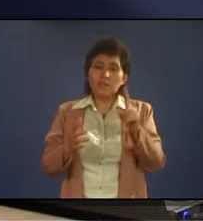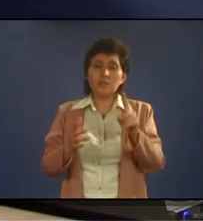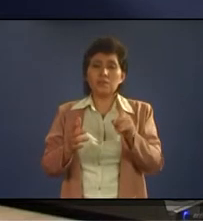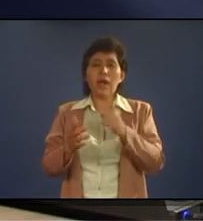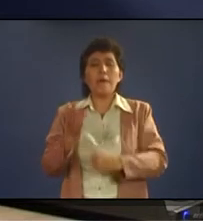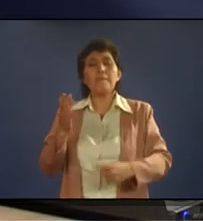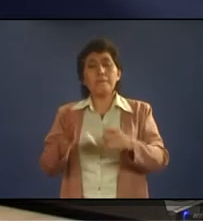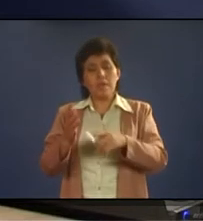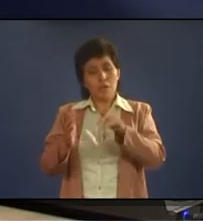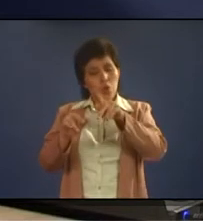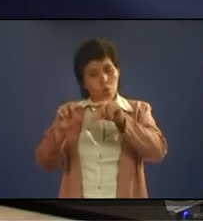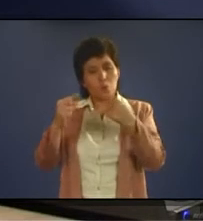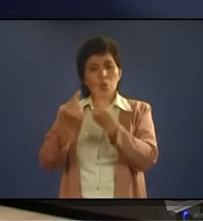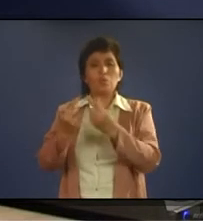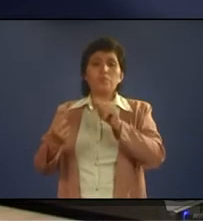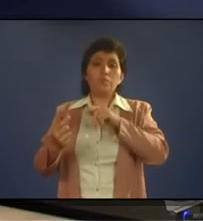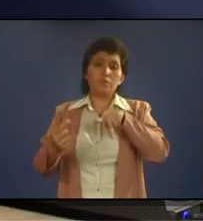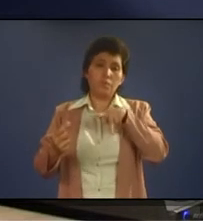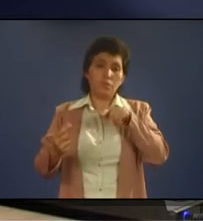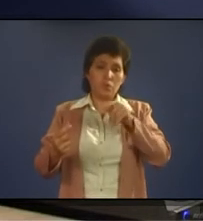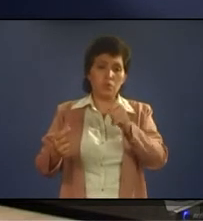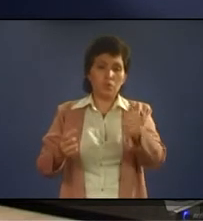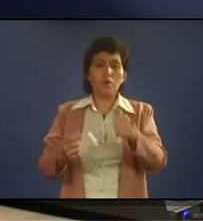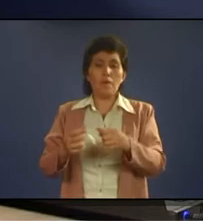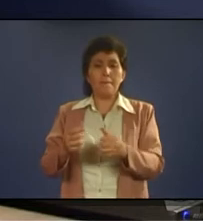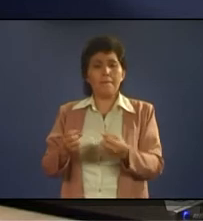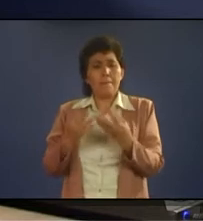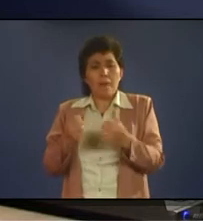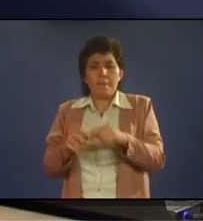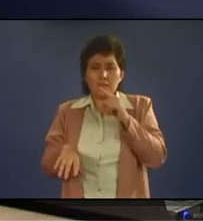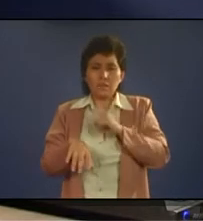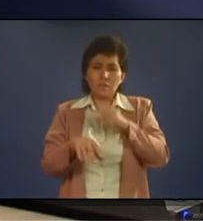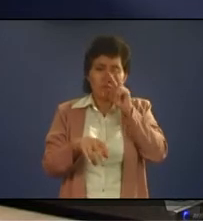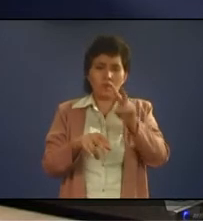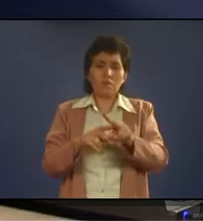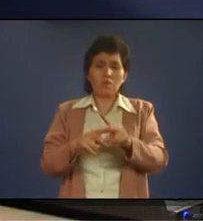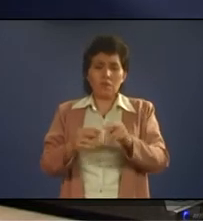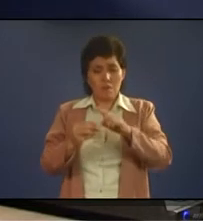groups that you belong to. Okay, most of the time, if you look in terms of your life,